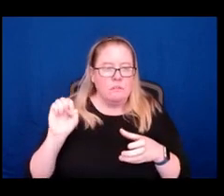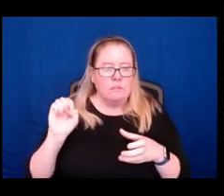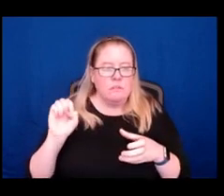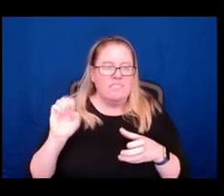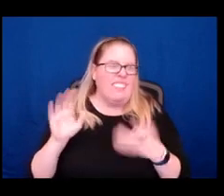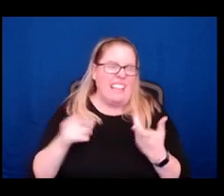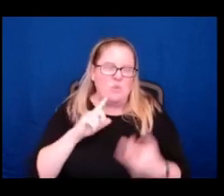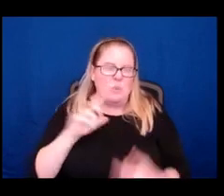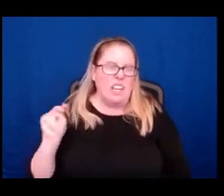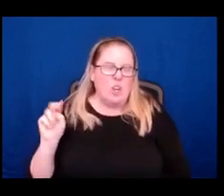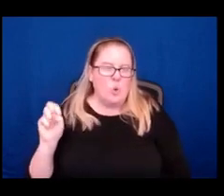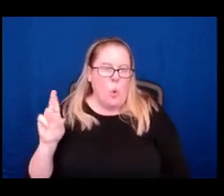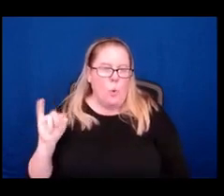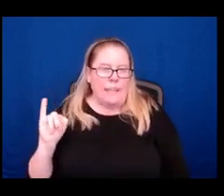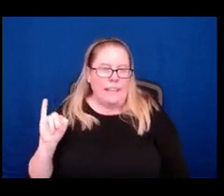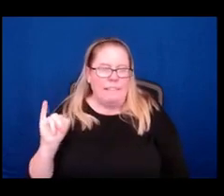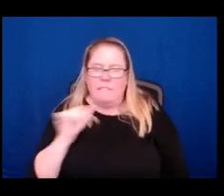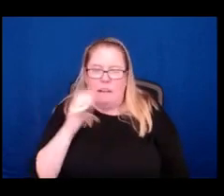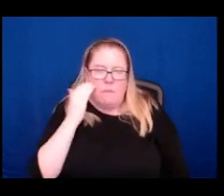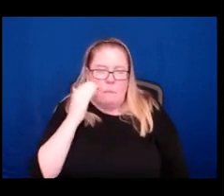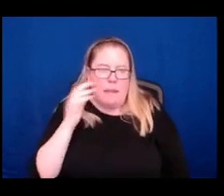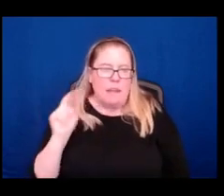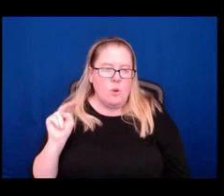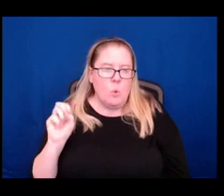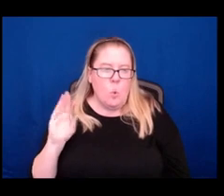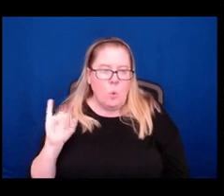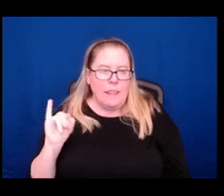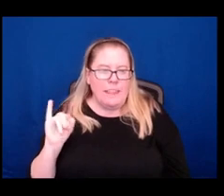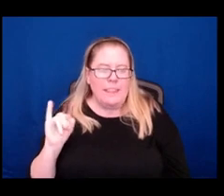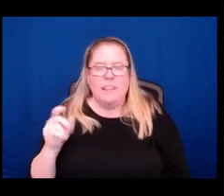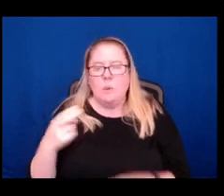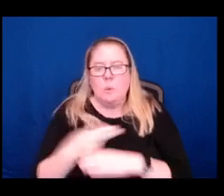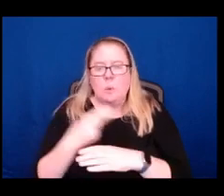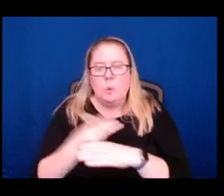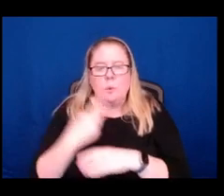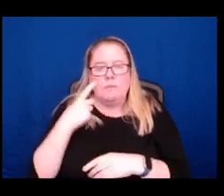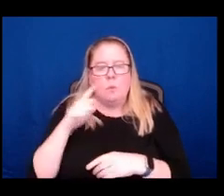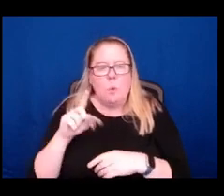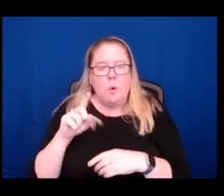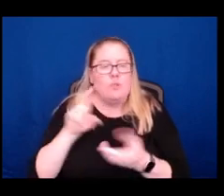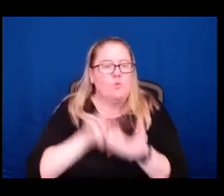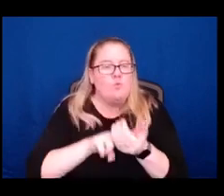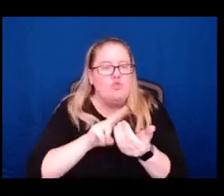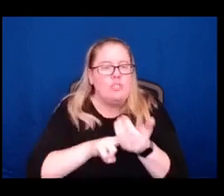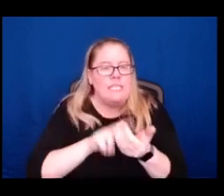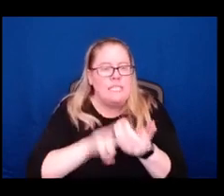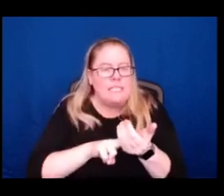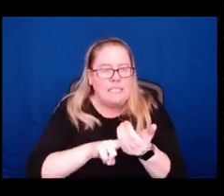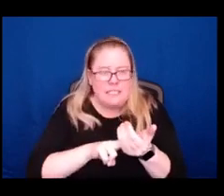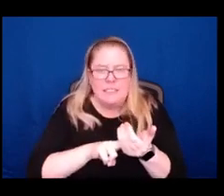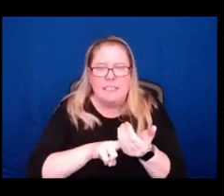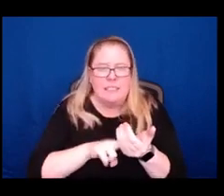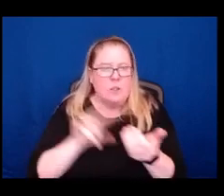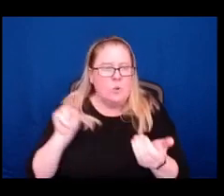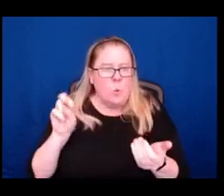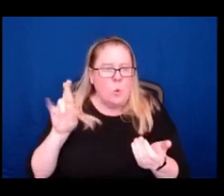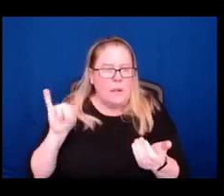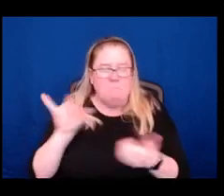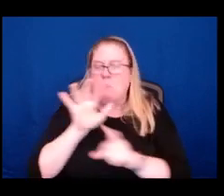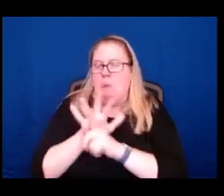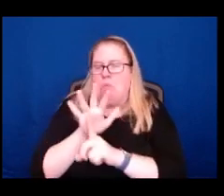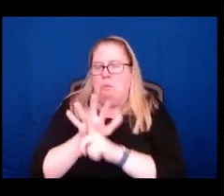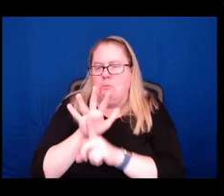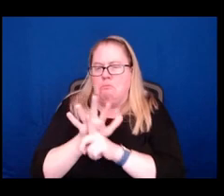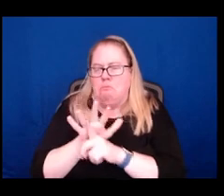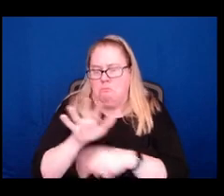not familiar with nori, it's what you use to make sushi. So it's pretty popular and it gives a nice